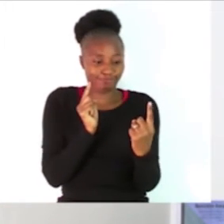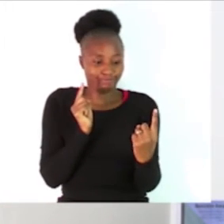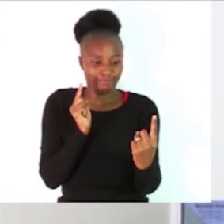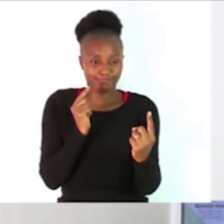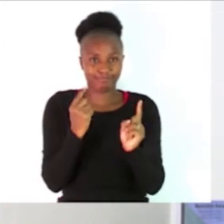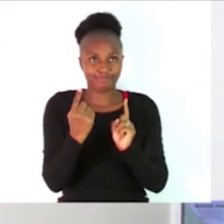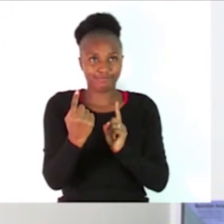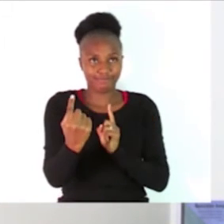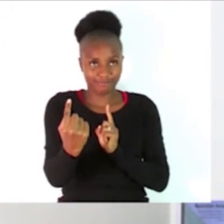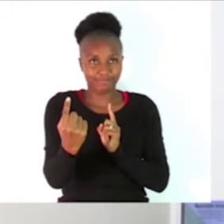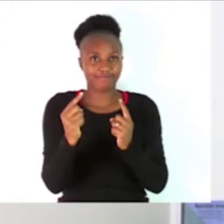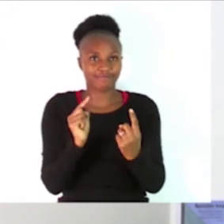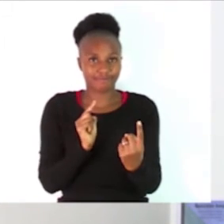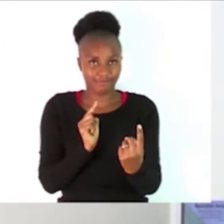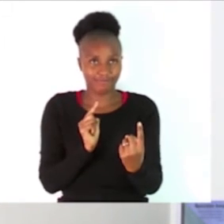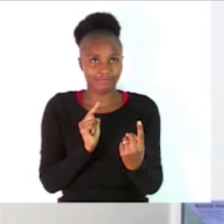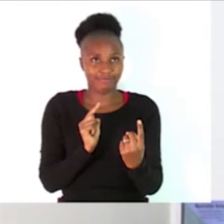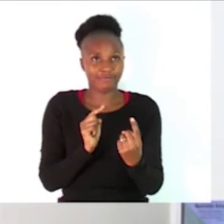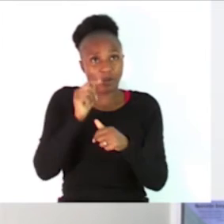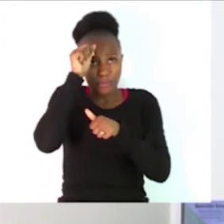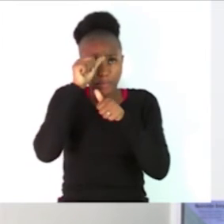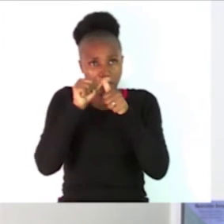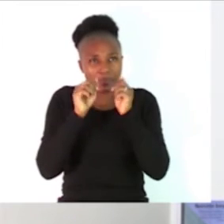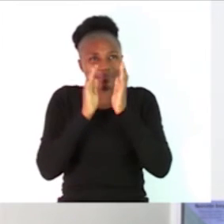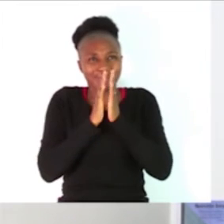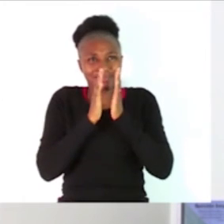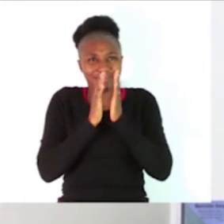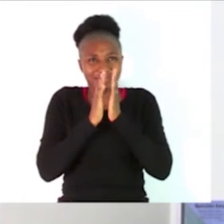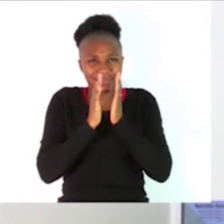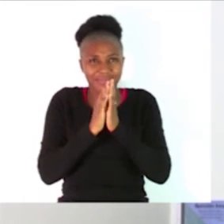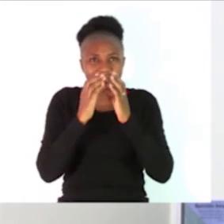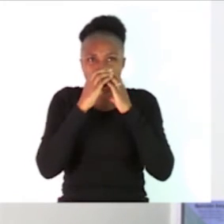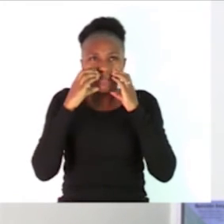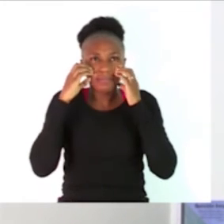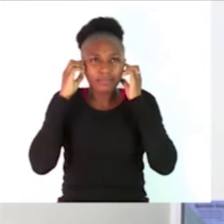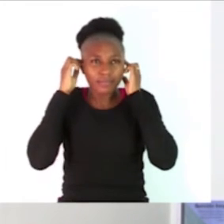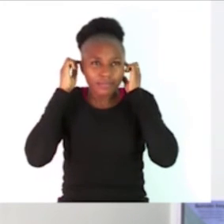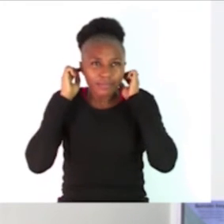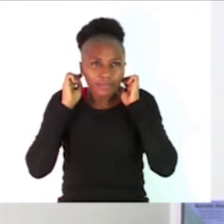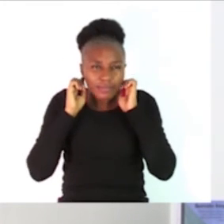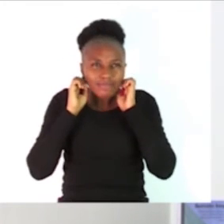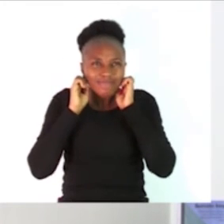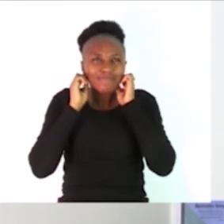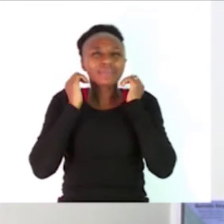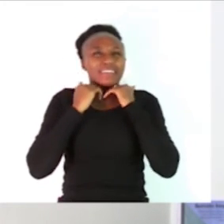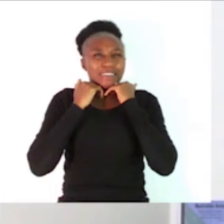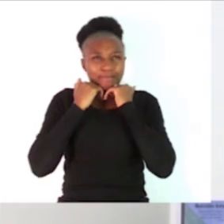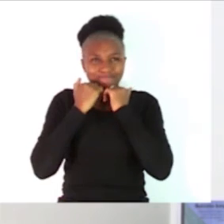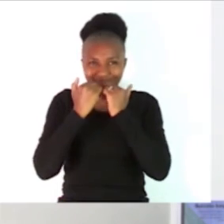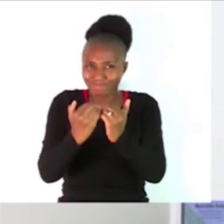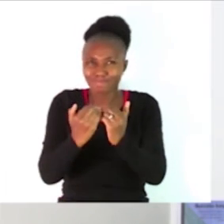one. And then, last but not least, we need to put on our masks. It's very,